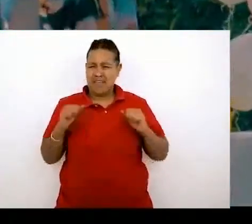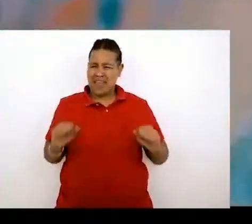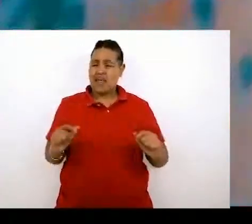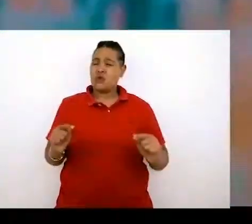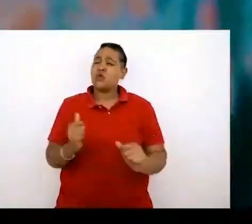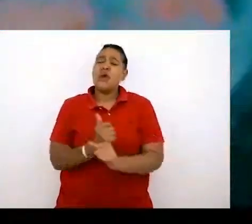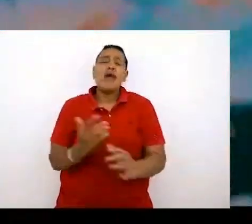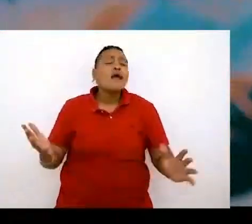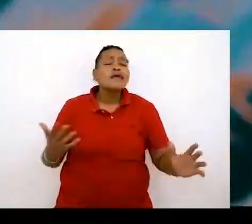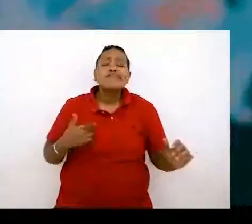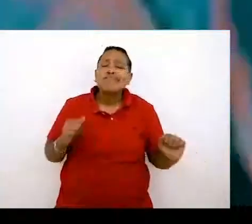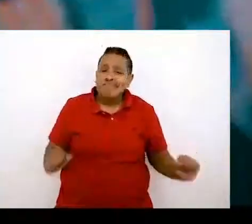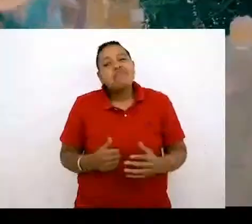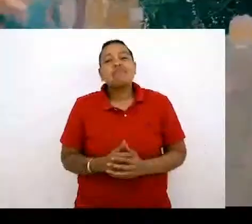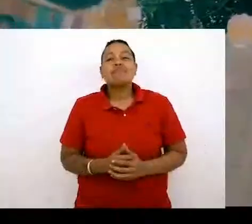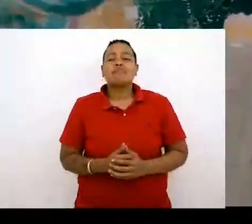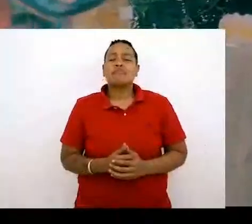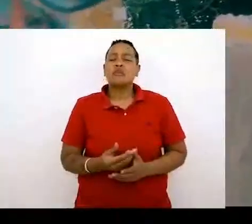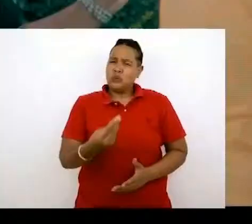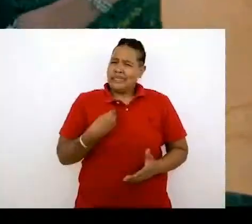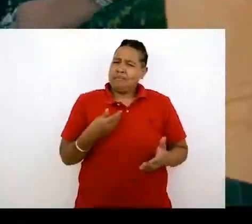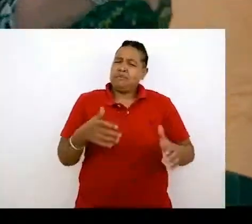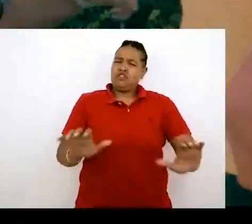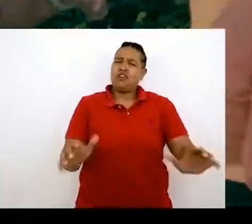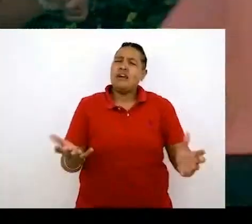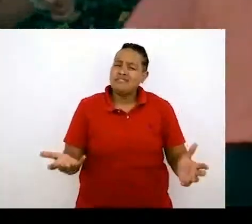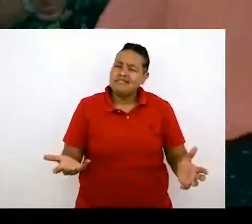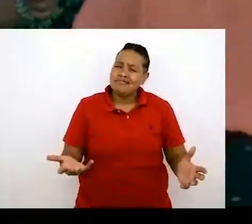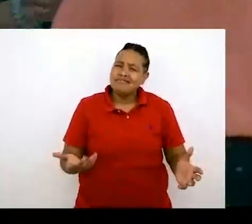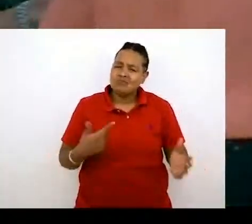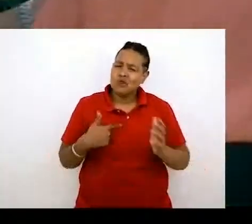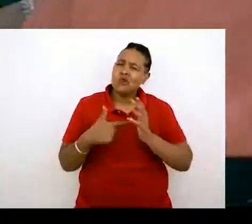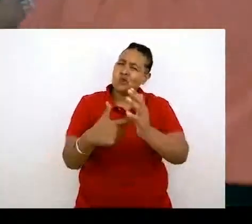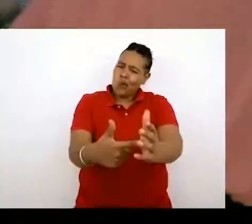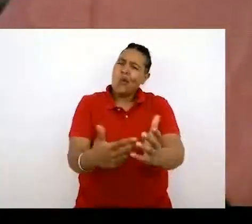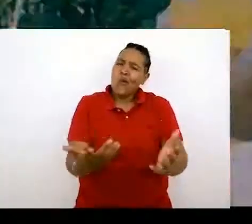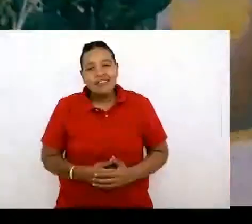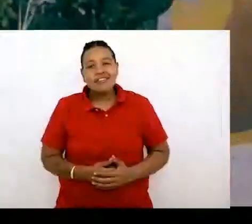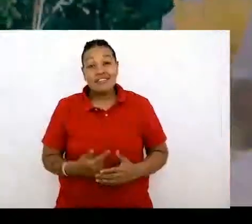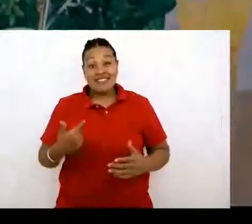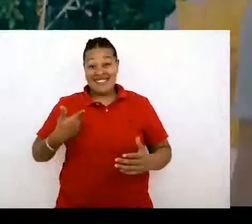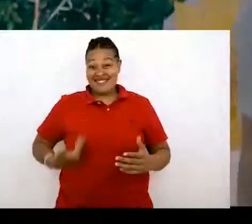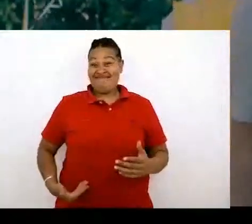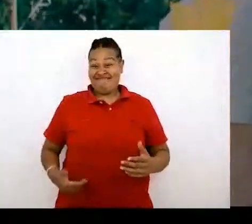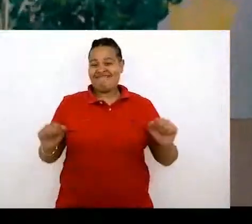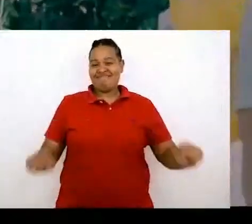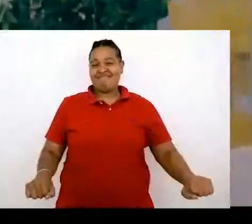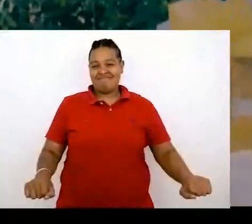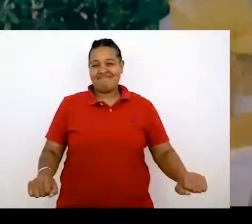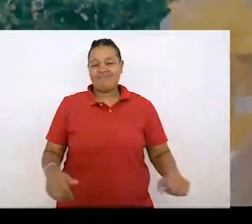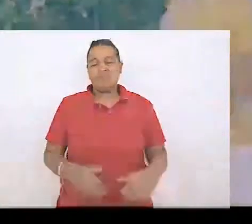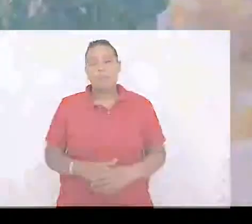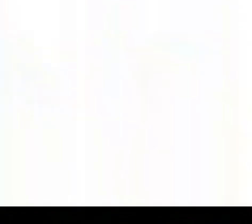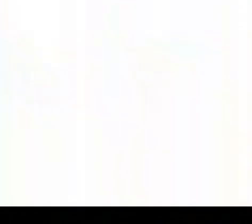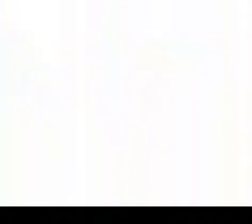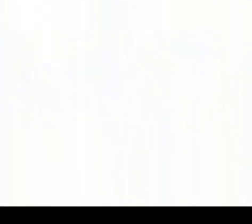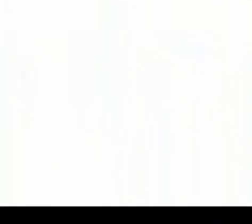I can do anything really. So give me a chance. Let me show you. I am able.